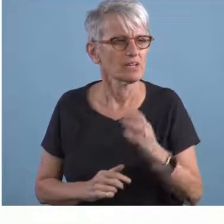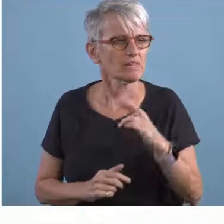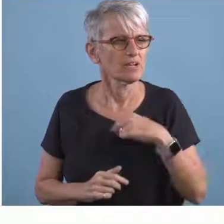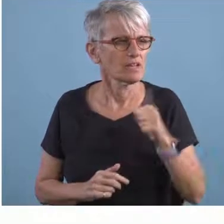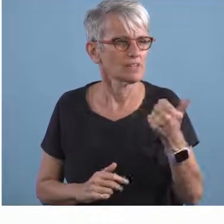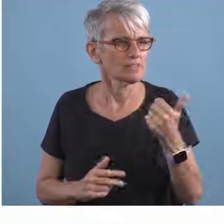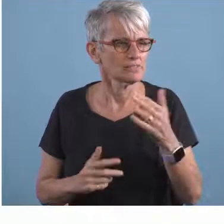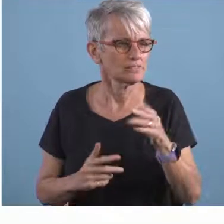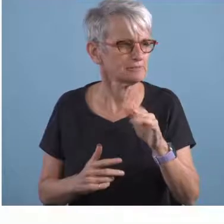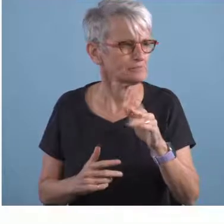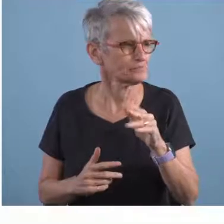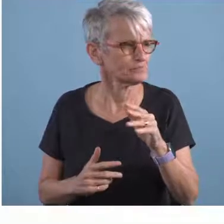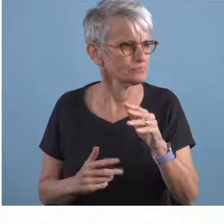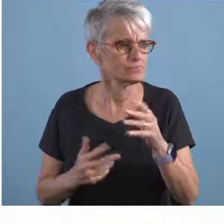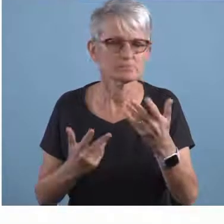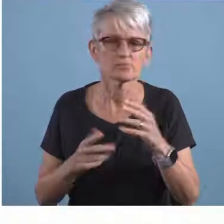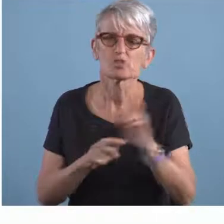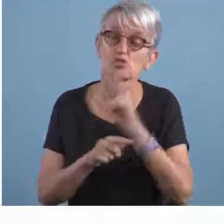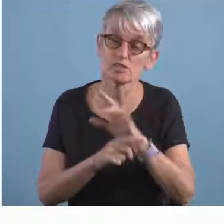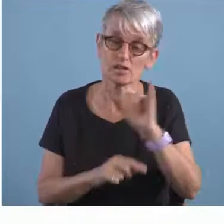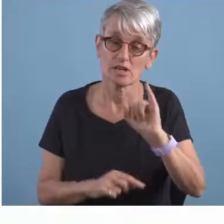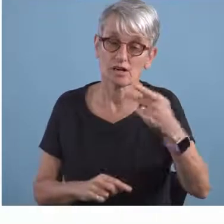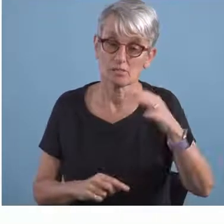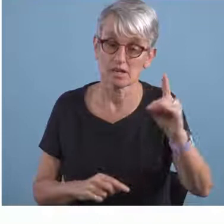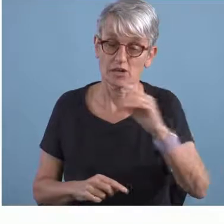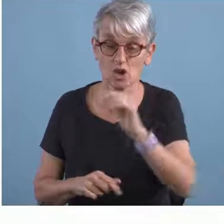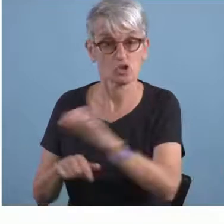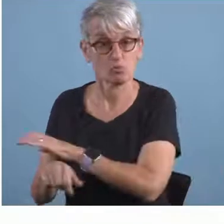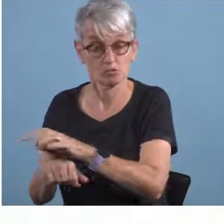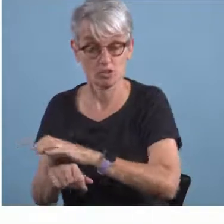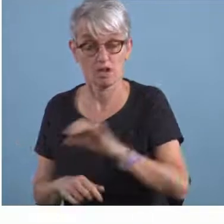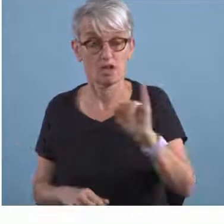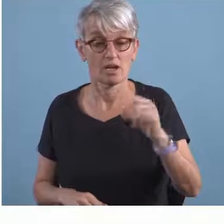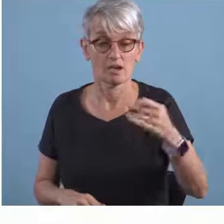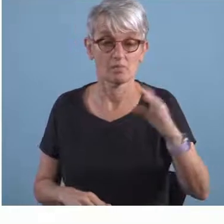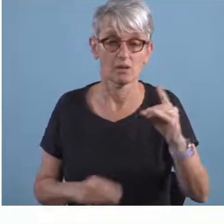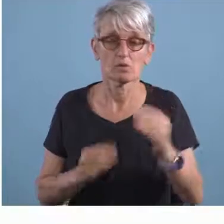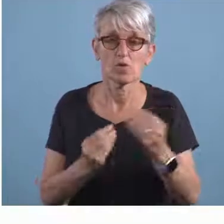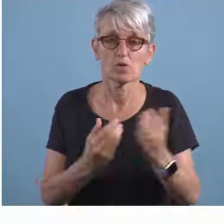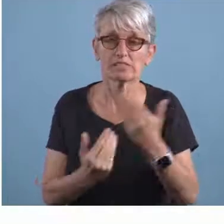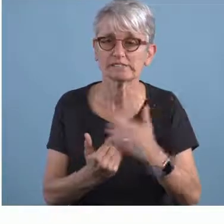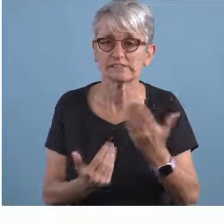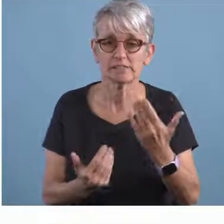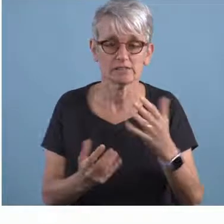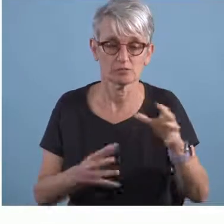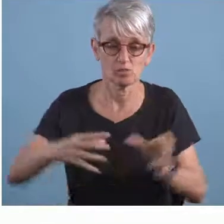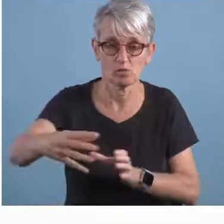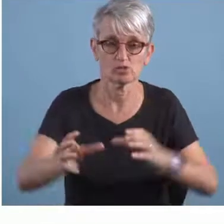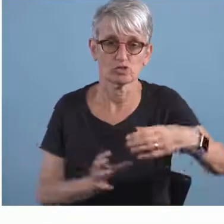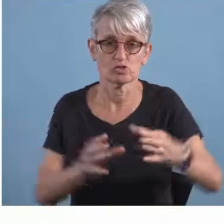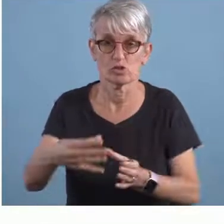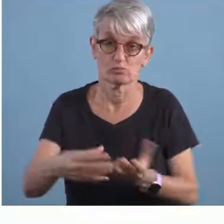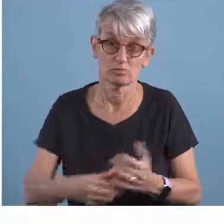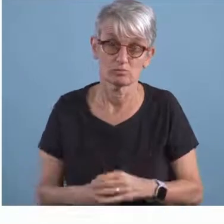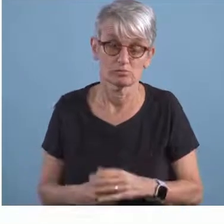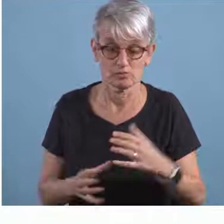thinking about using an iPad versus a computer, because iPads can be so easily turned, even if you're just